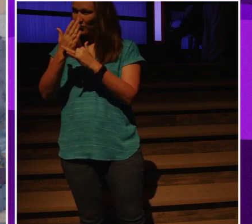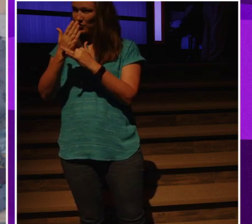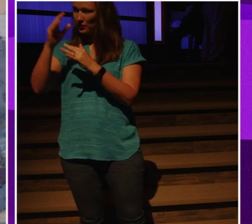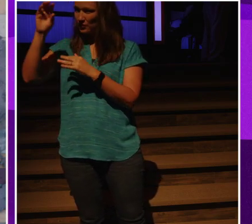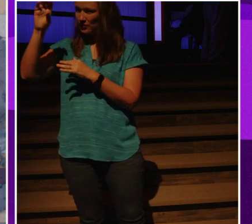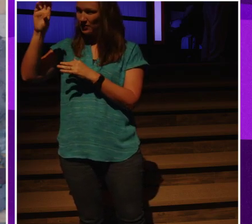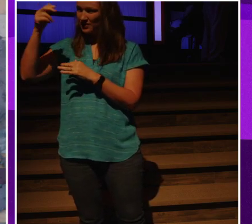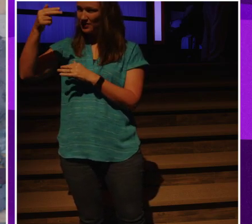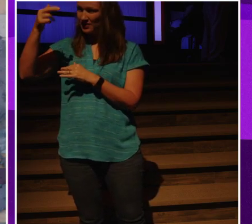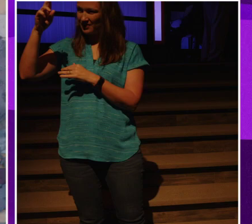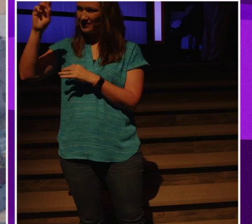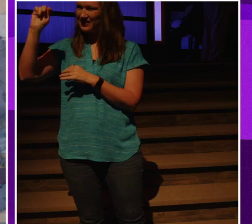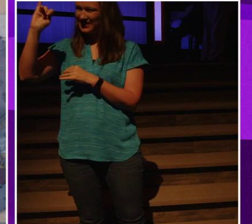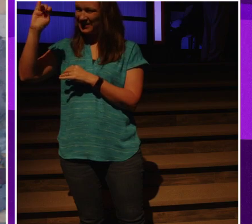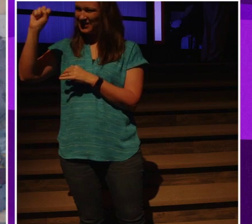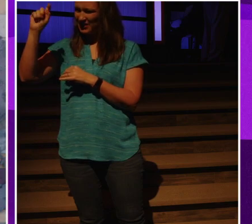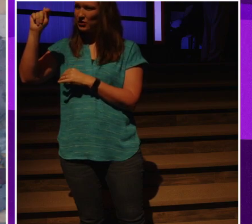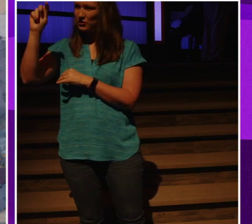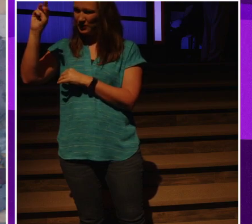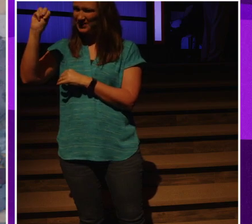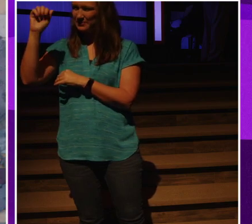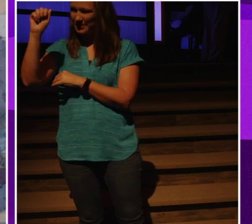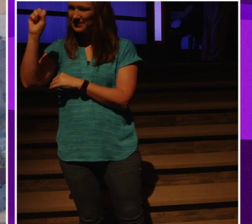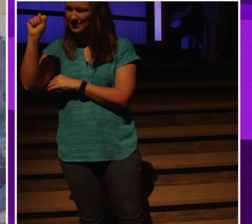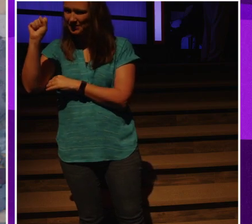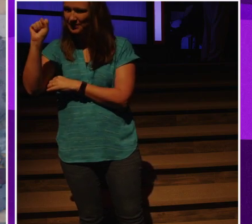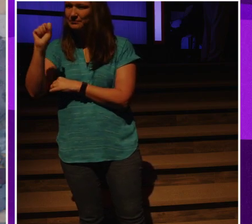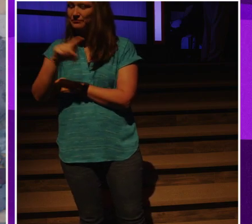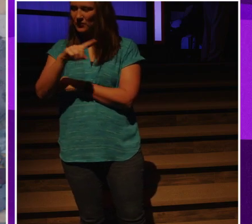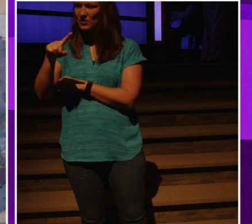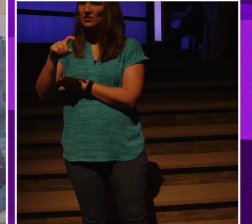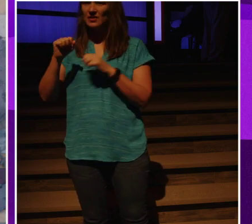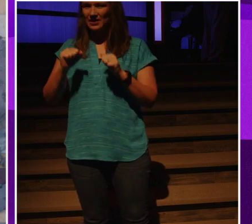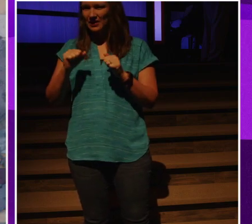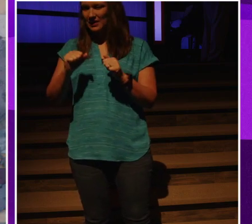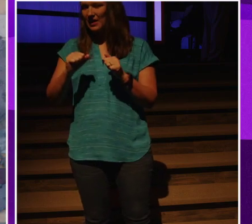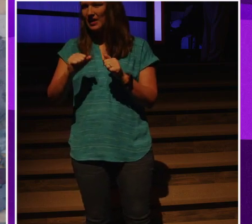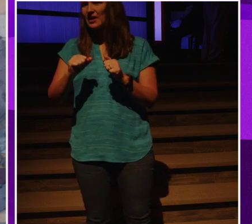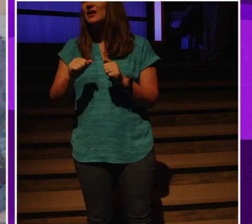more. You can help us by signing up online at